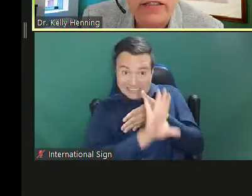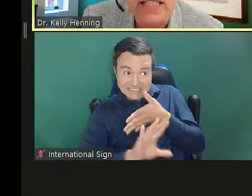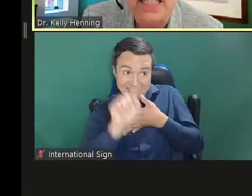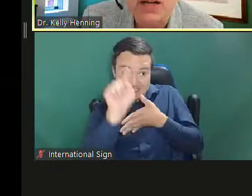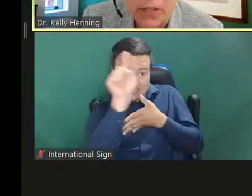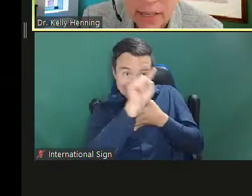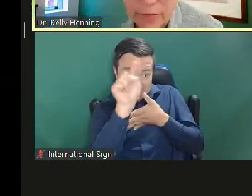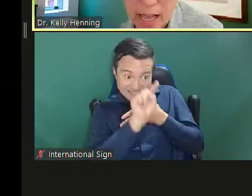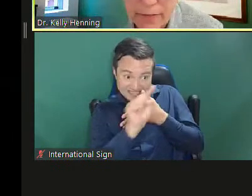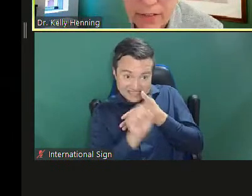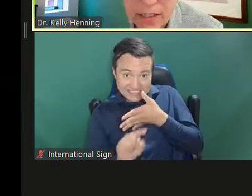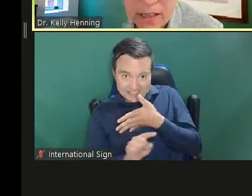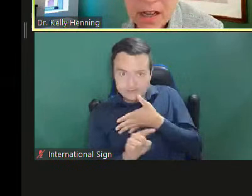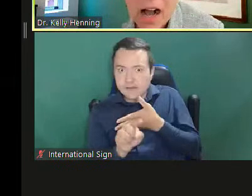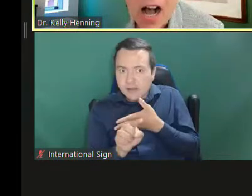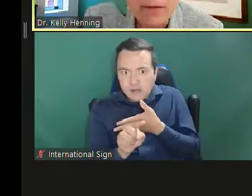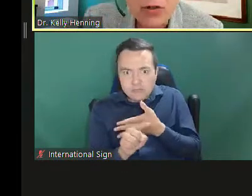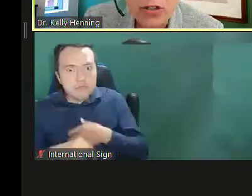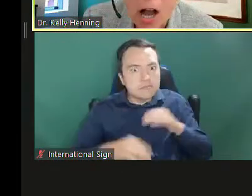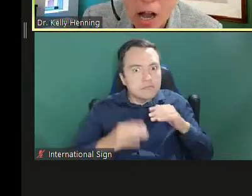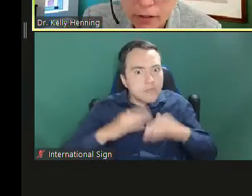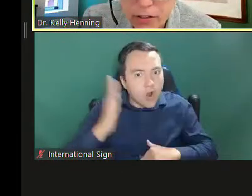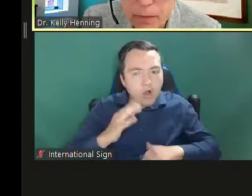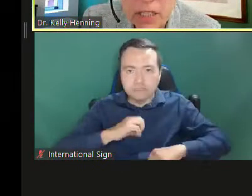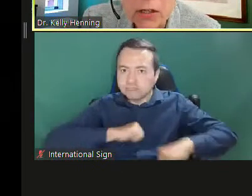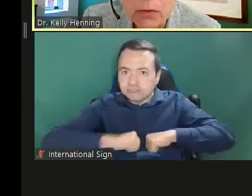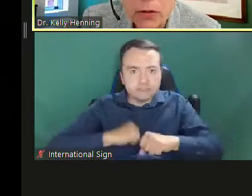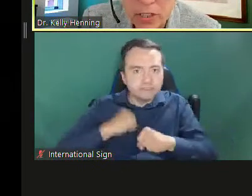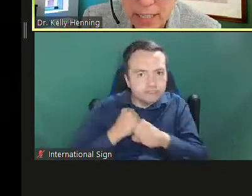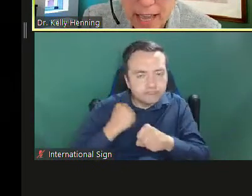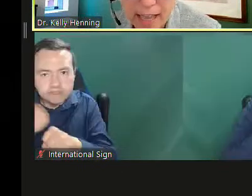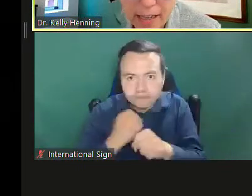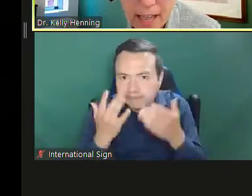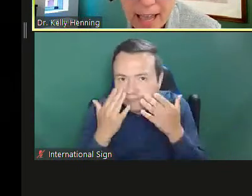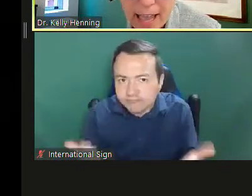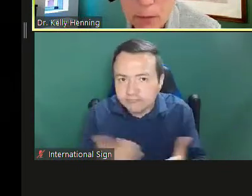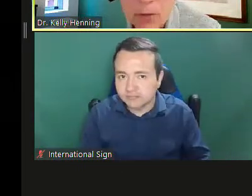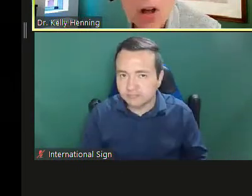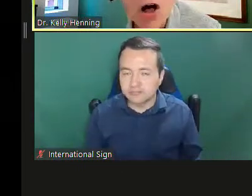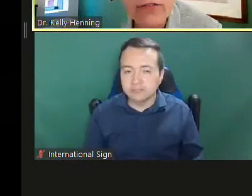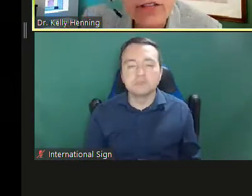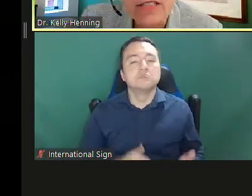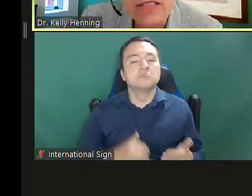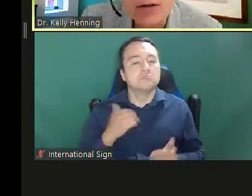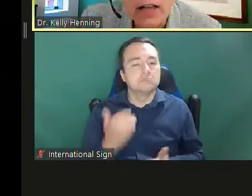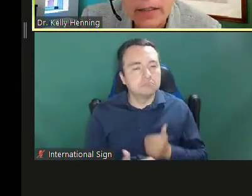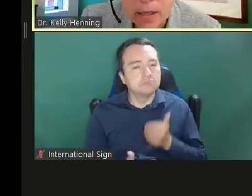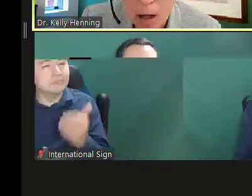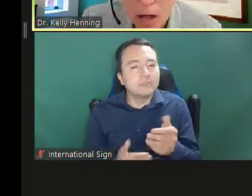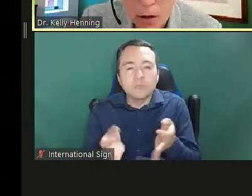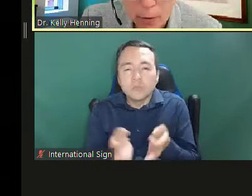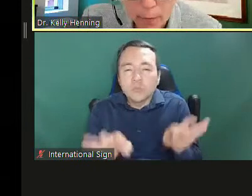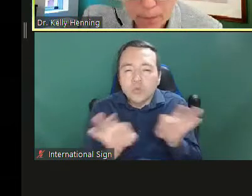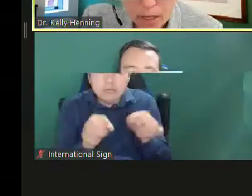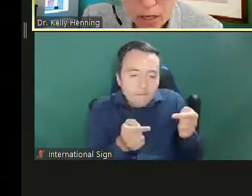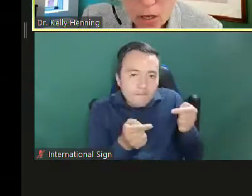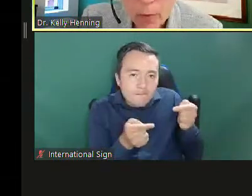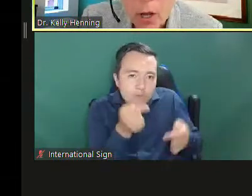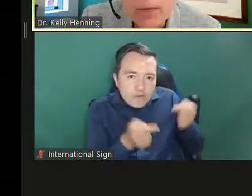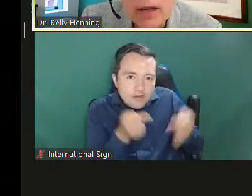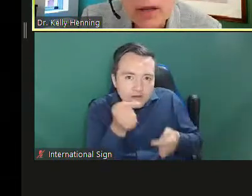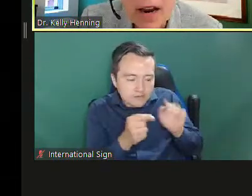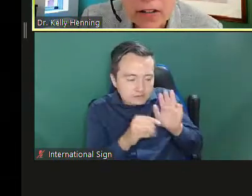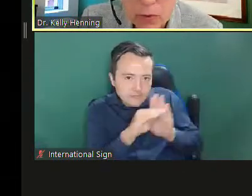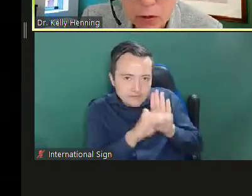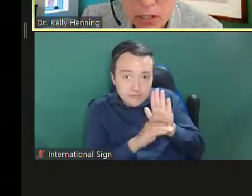NCD policies that will save lives. I am truly honored to be here with you today and with all of the esteemed colleagues at PAHO.